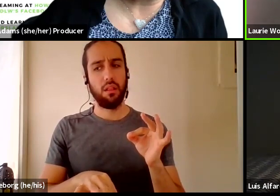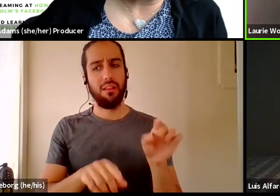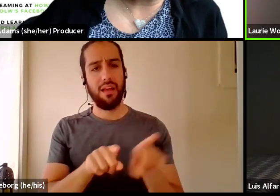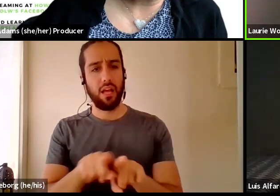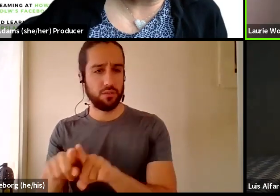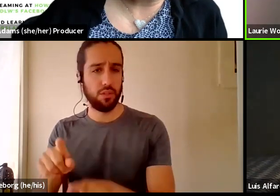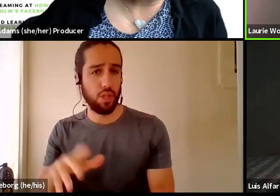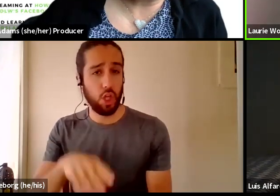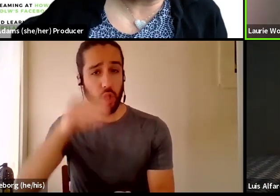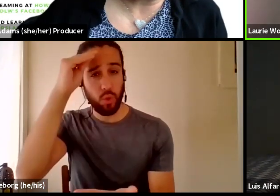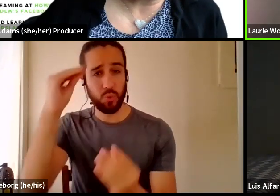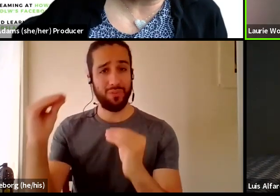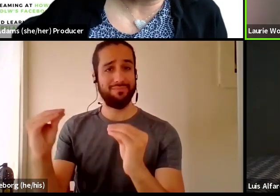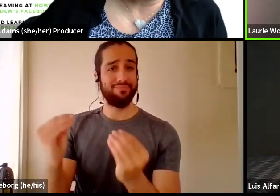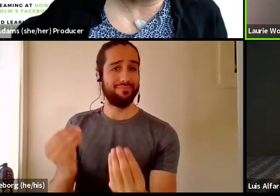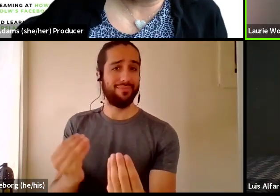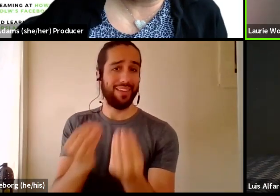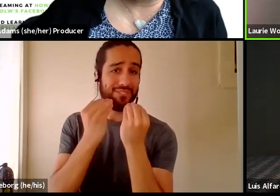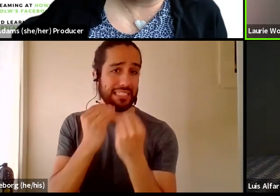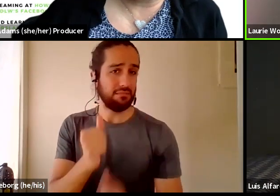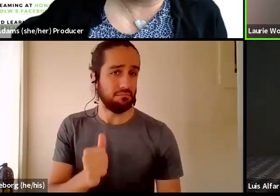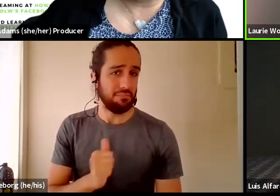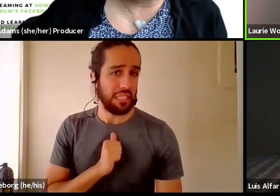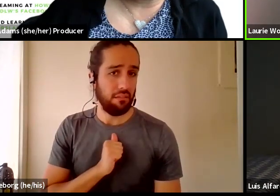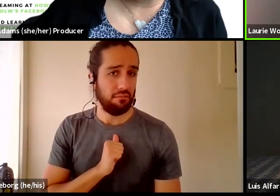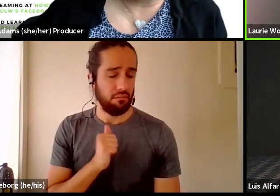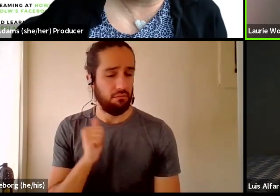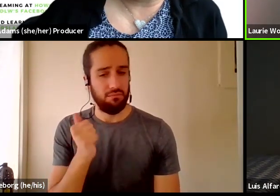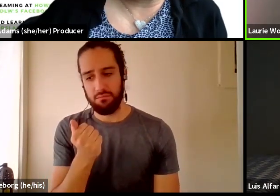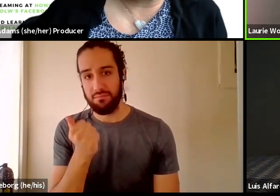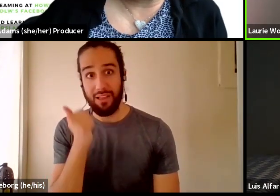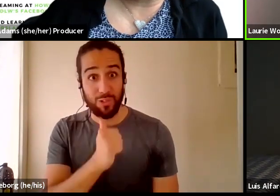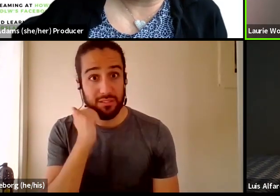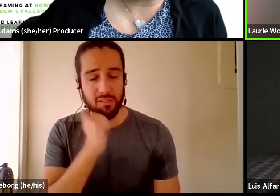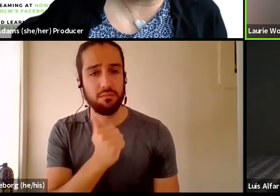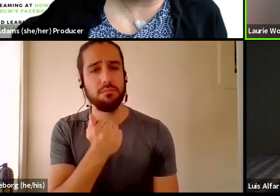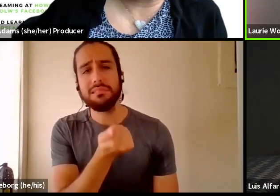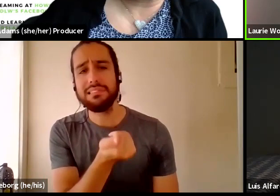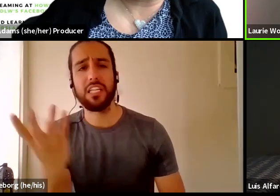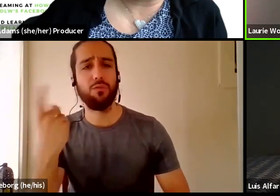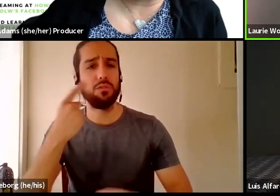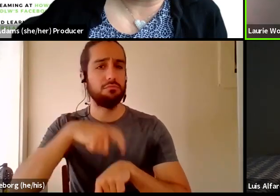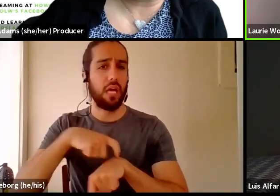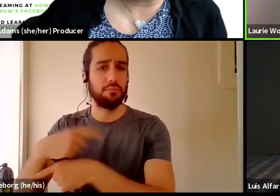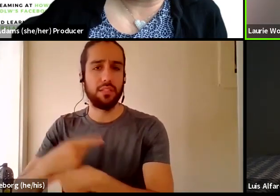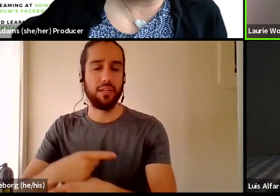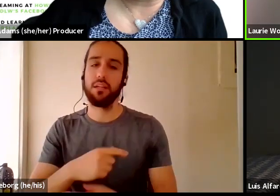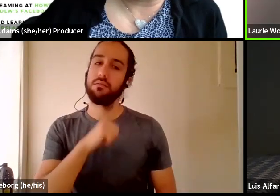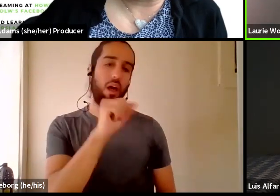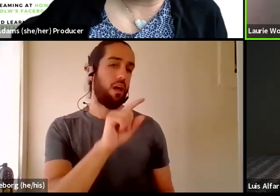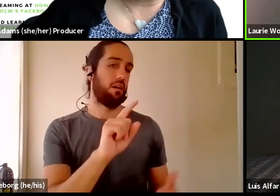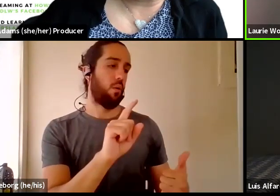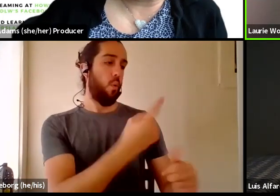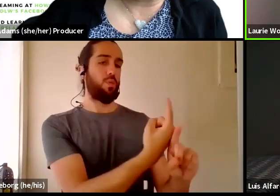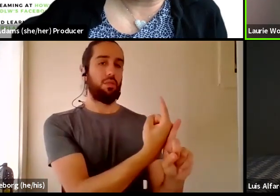feed myself every day, several times a day, not just in food, but like I've been cooking